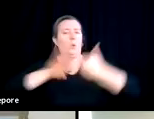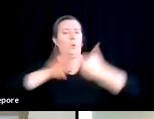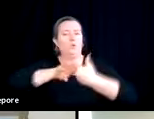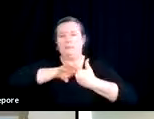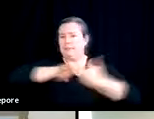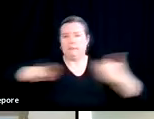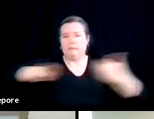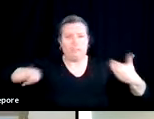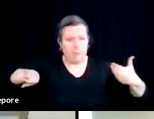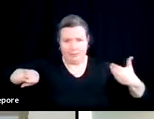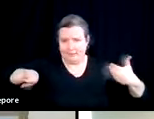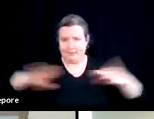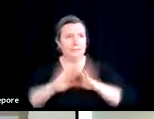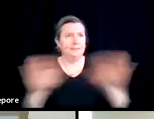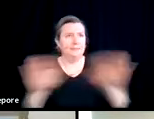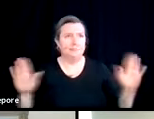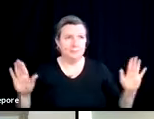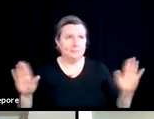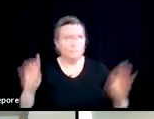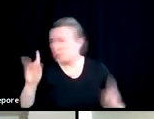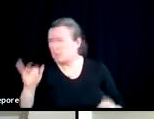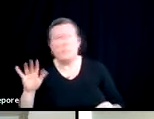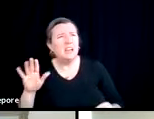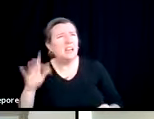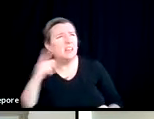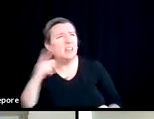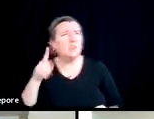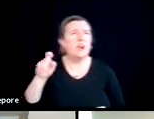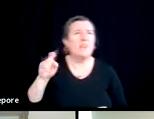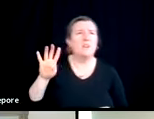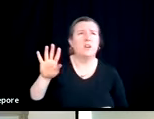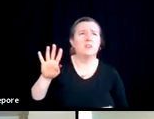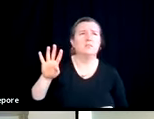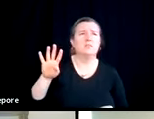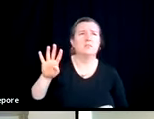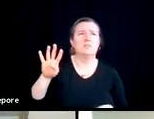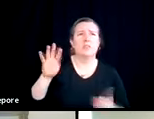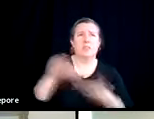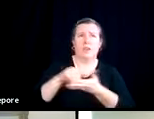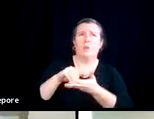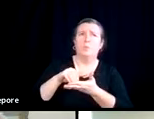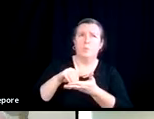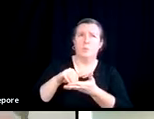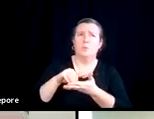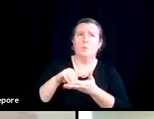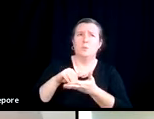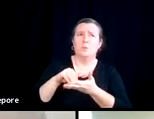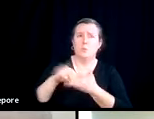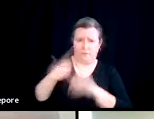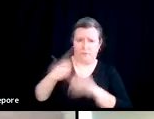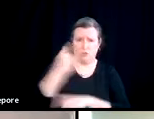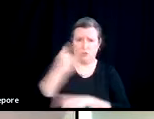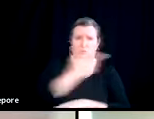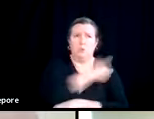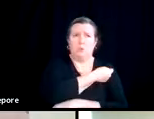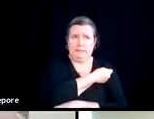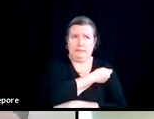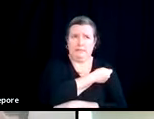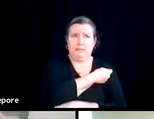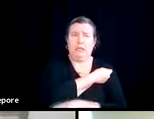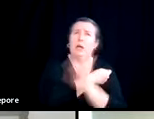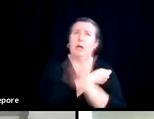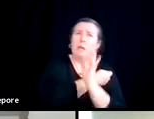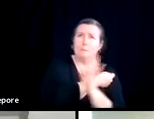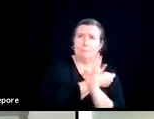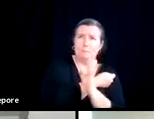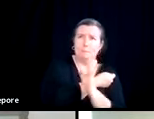showed 254,000 first and second doses, 143 first, 111,000 second. And